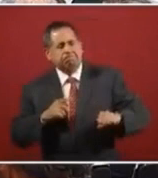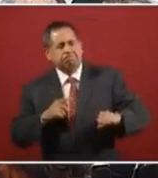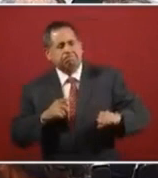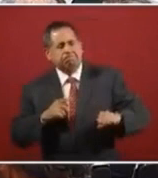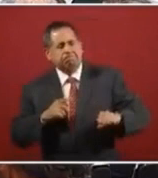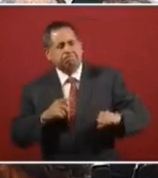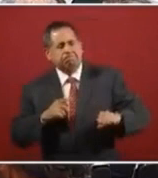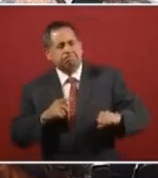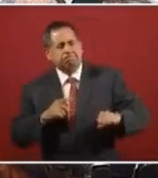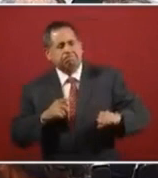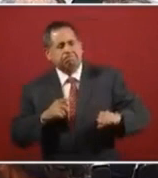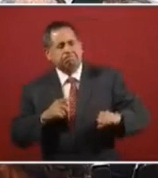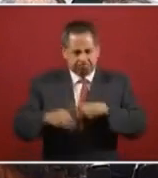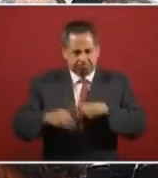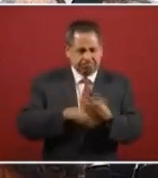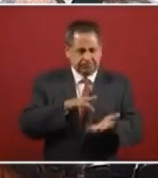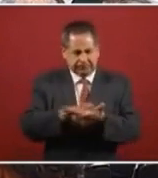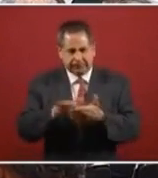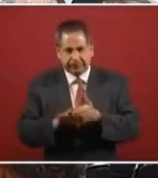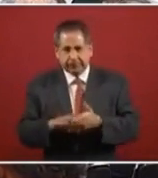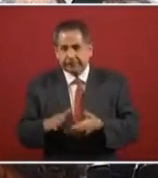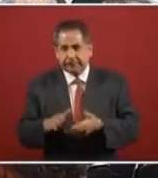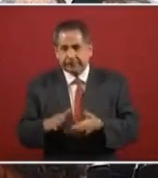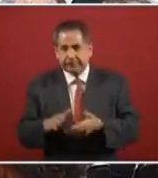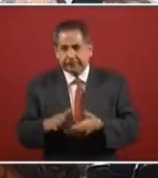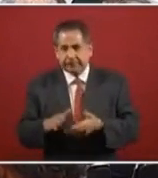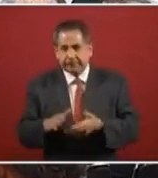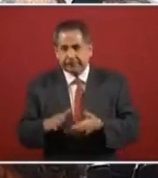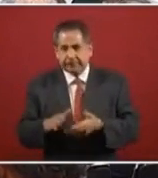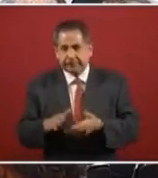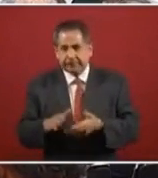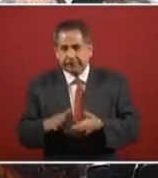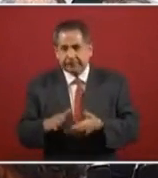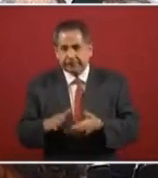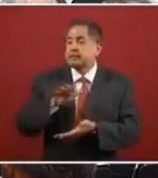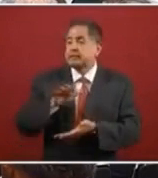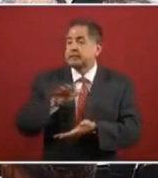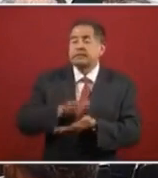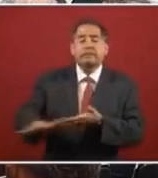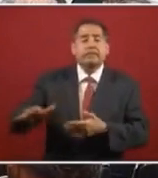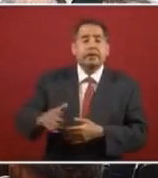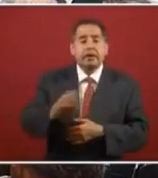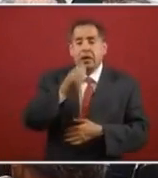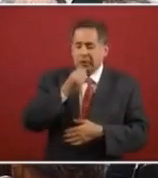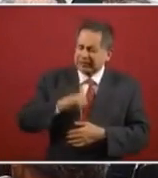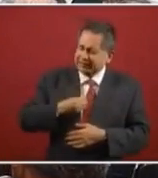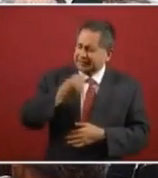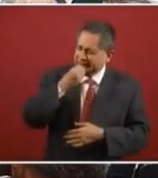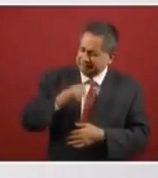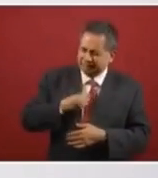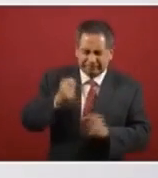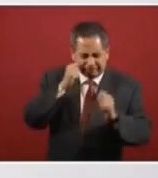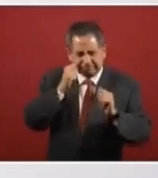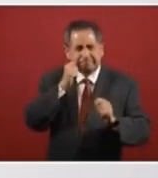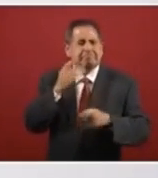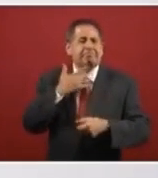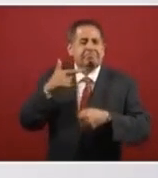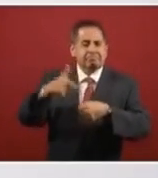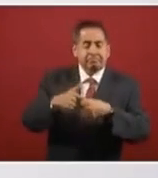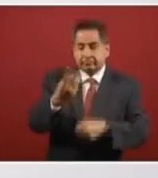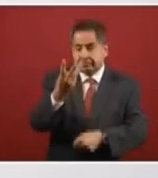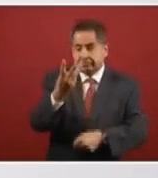that resisted the scarcity of gasoline